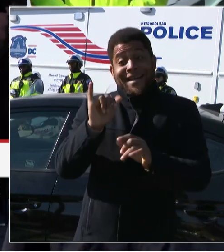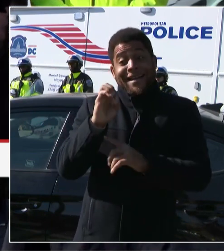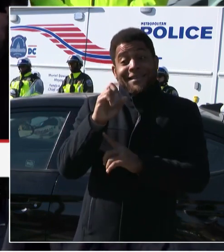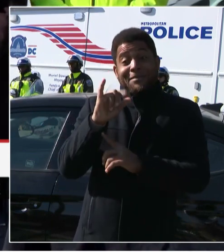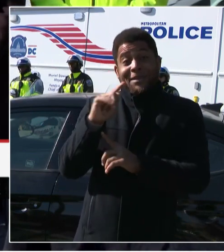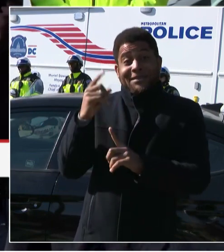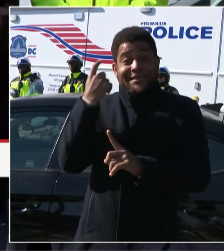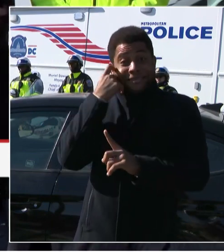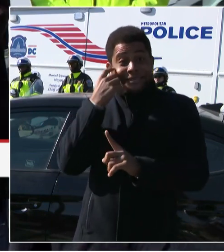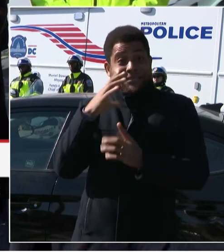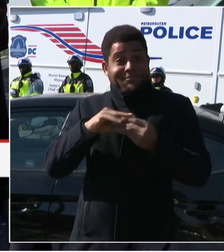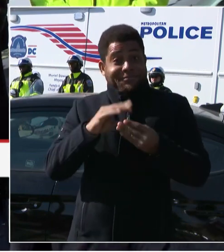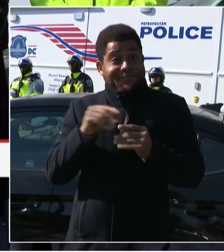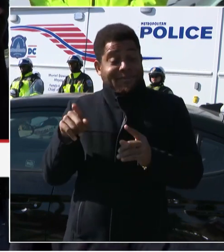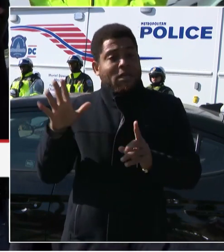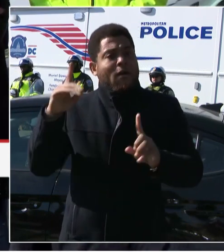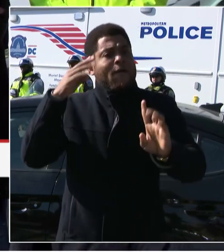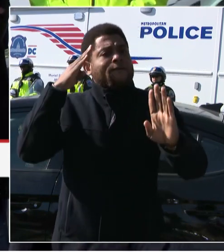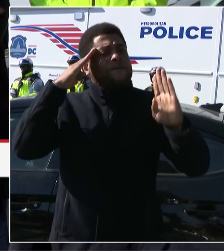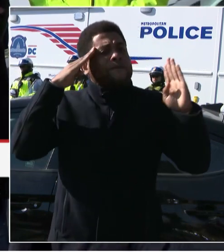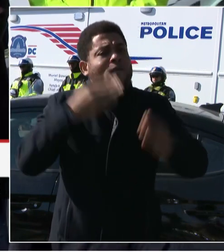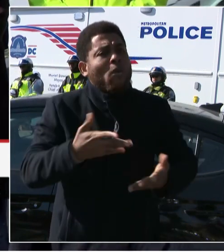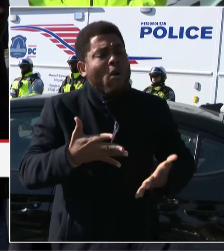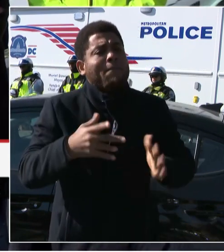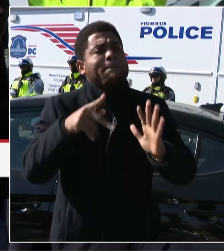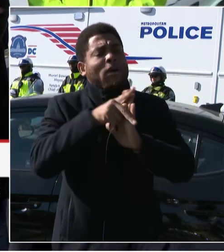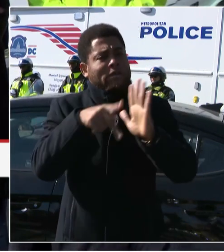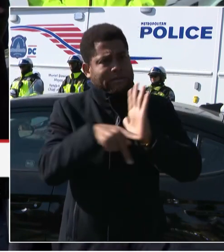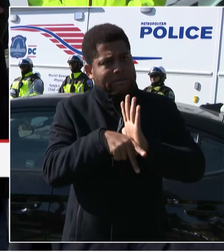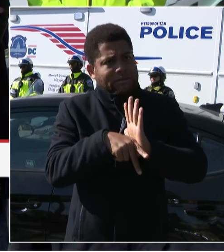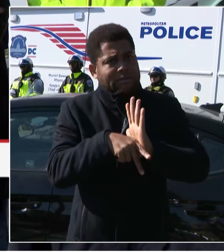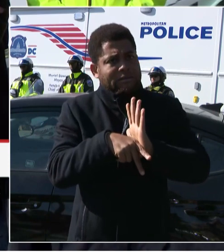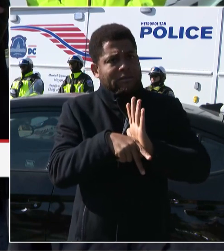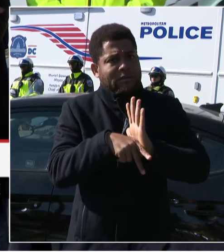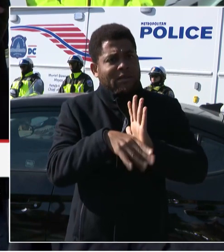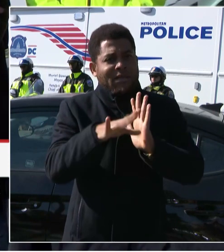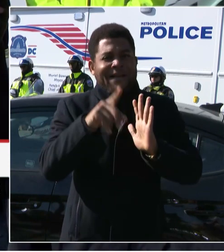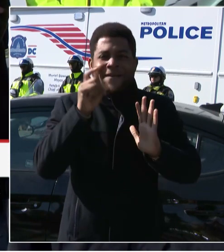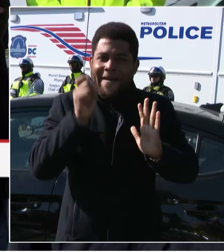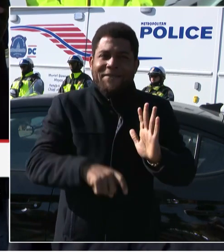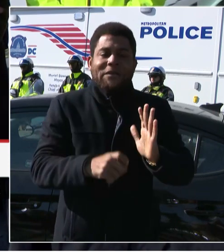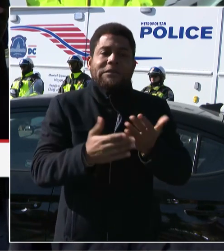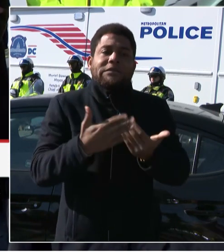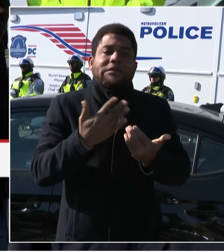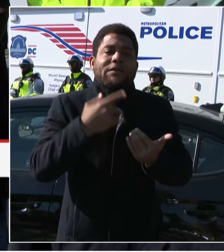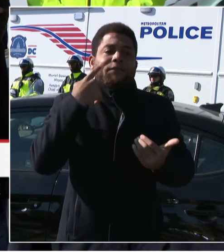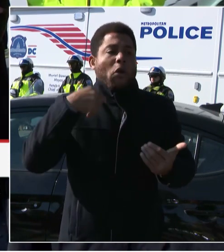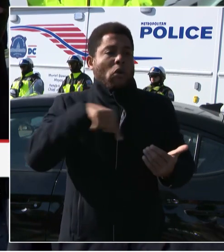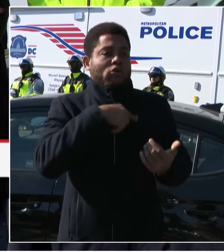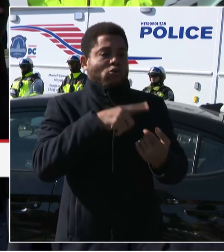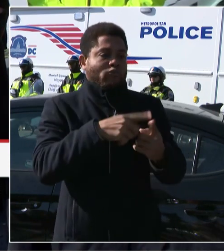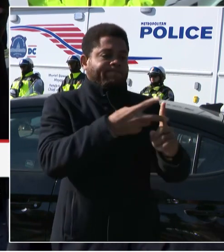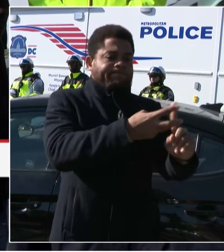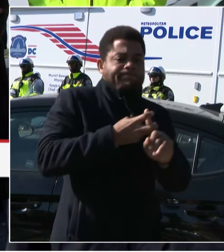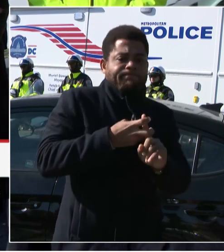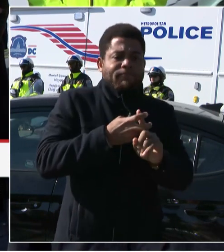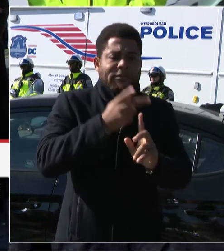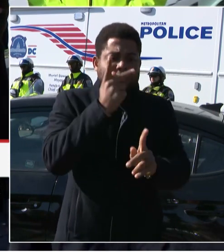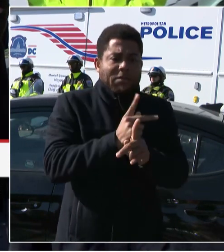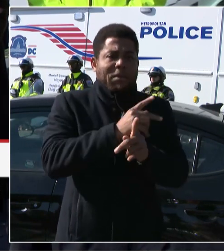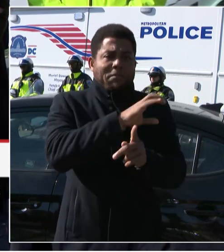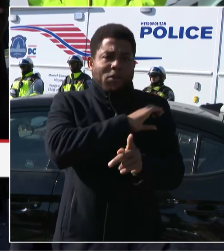policy environment that makes it easier for us to recruit and retain police